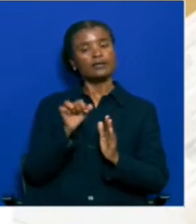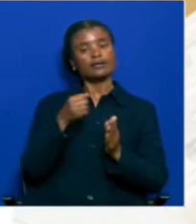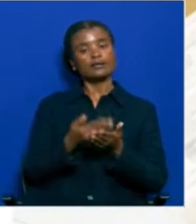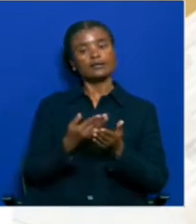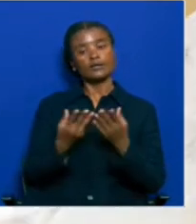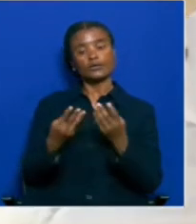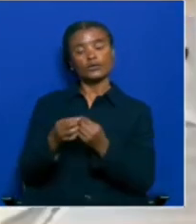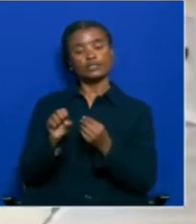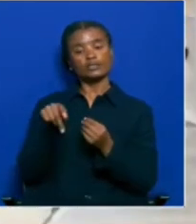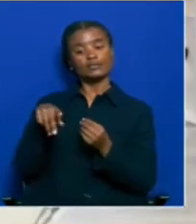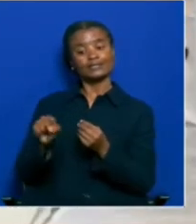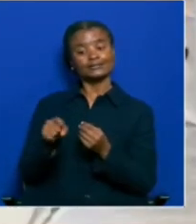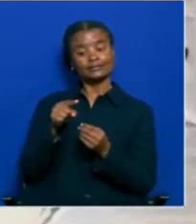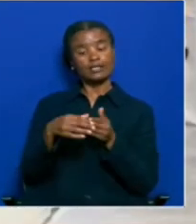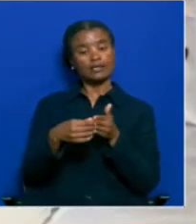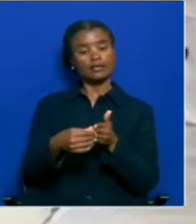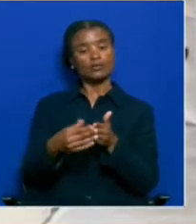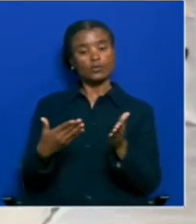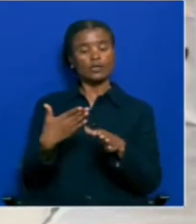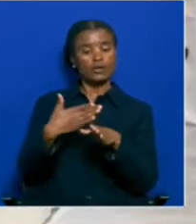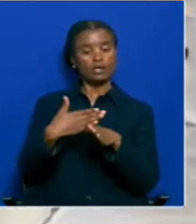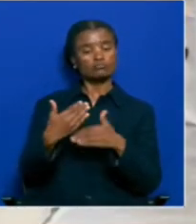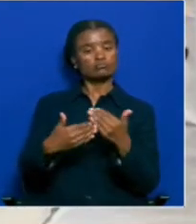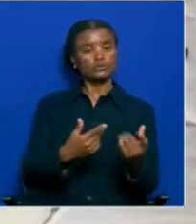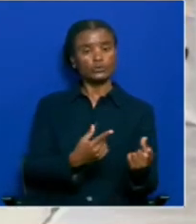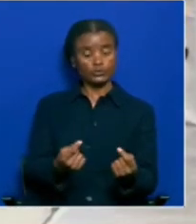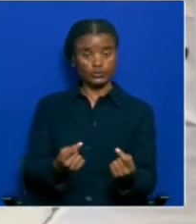operation. Now, these clauses speak to